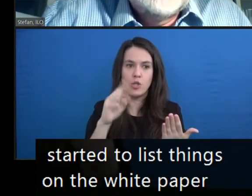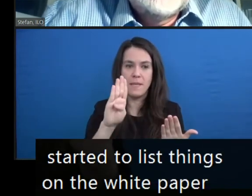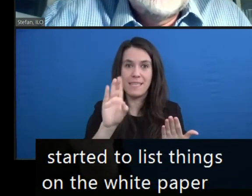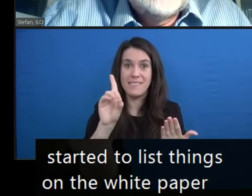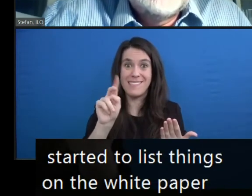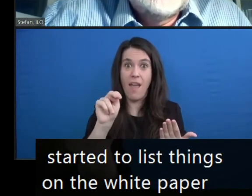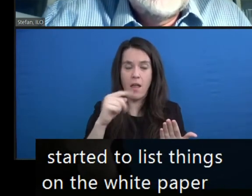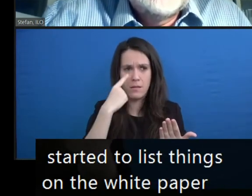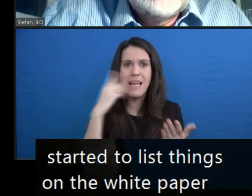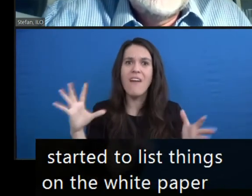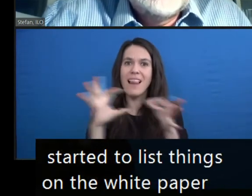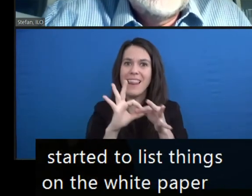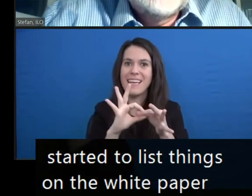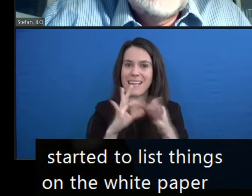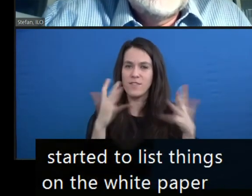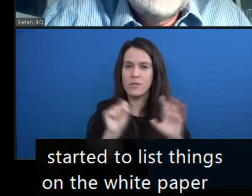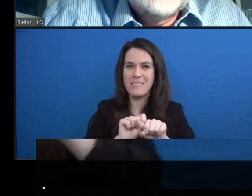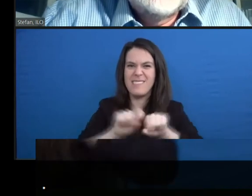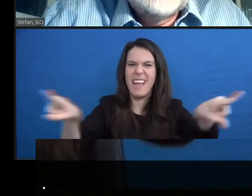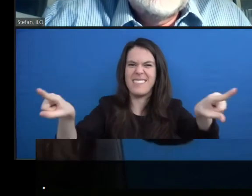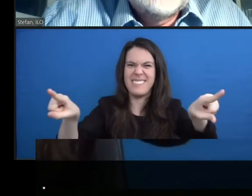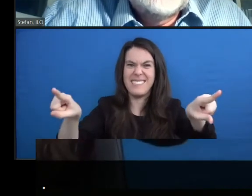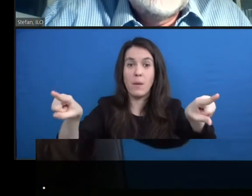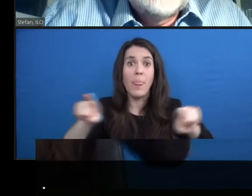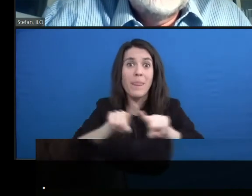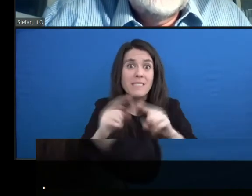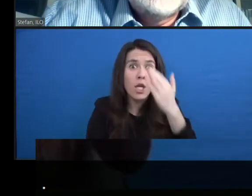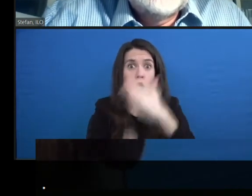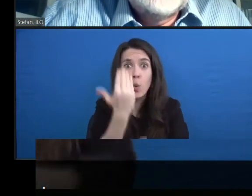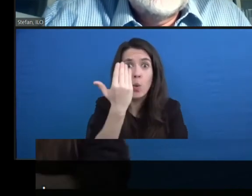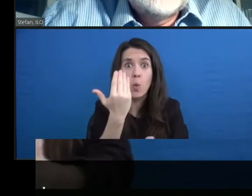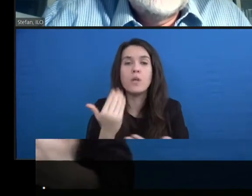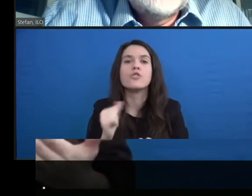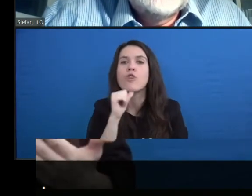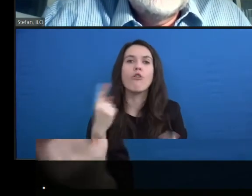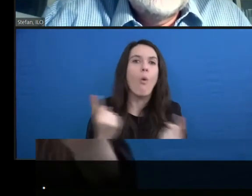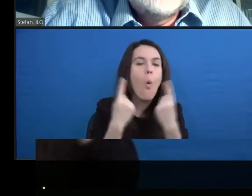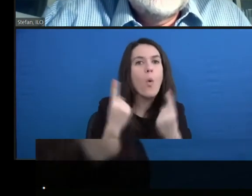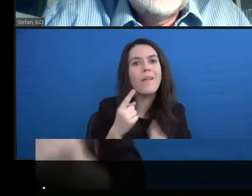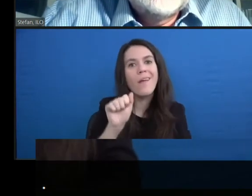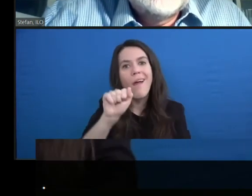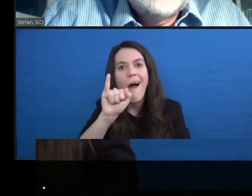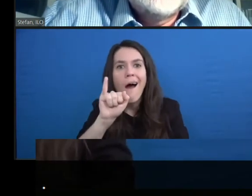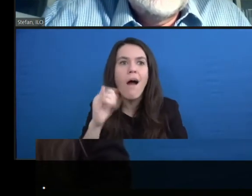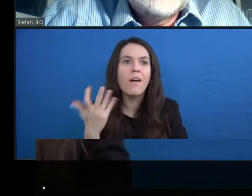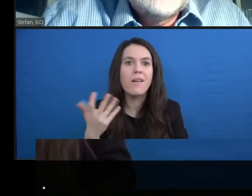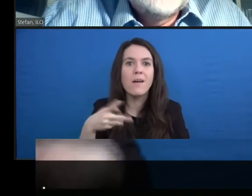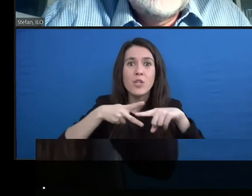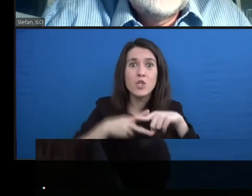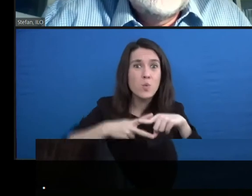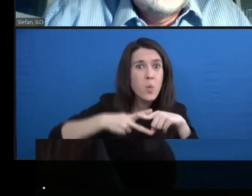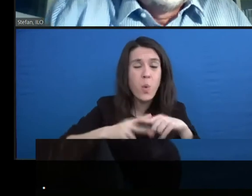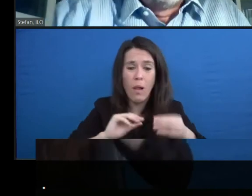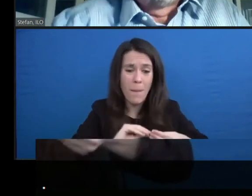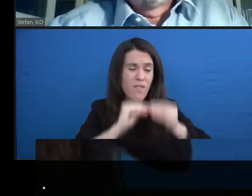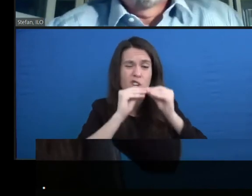but it is new territory because, of course, it's not just the artificial intelligence tool manufacturers, is the